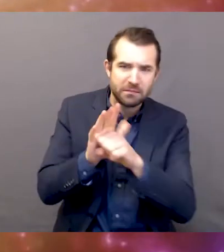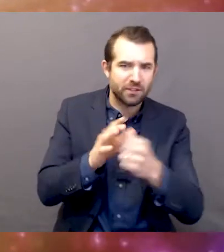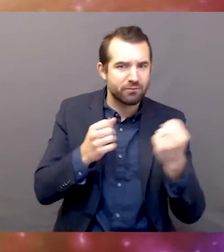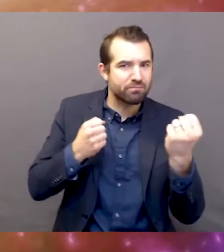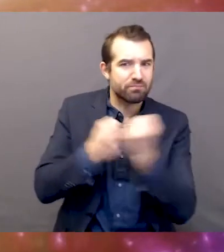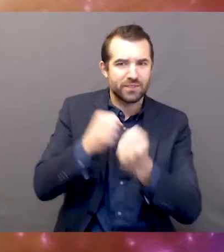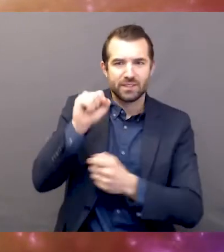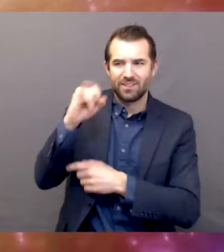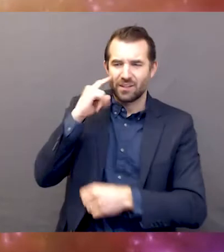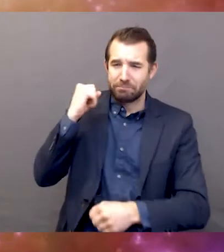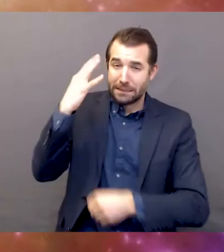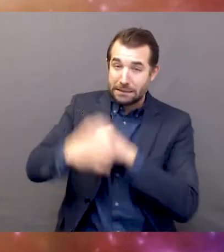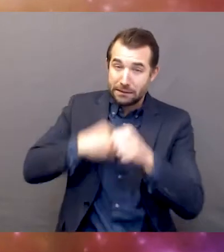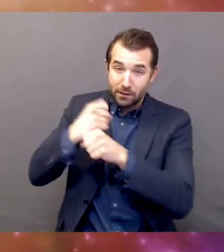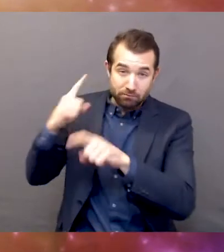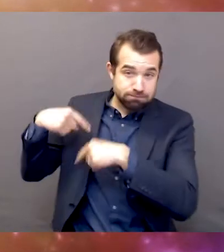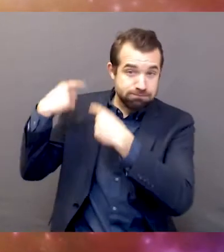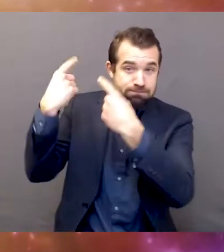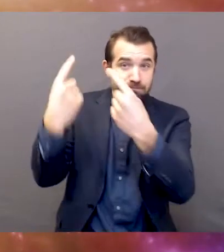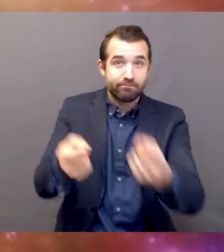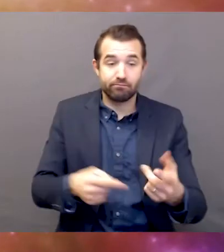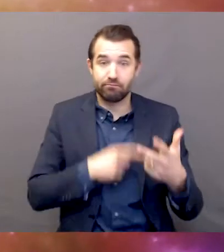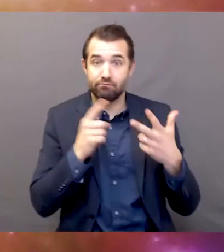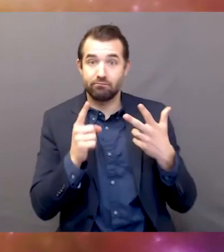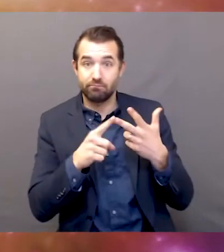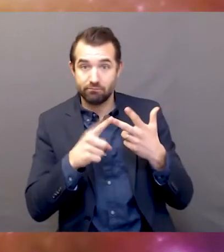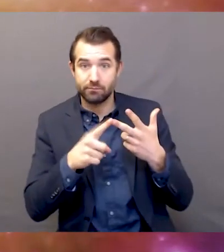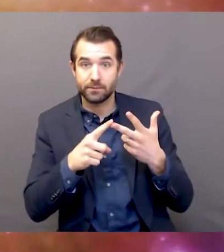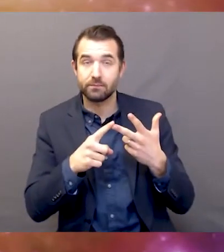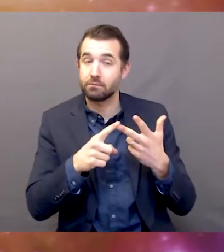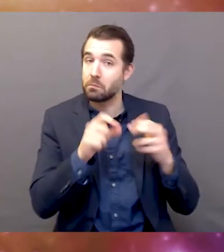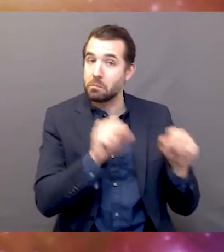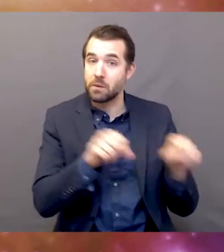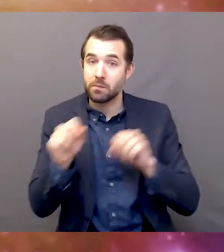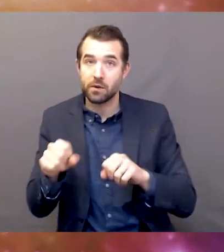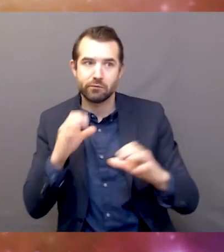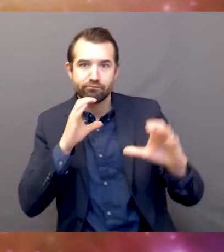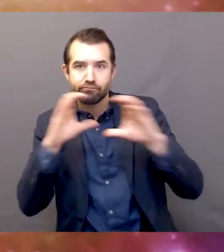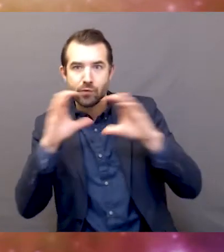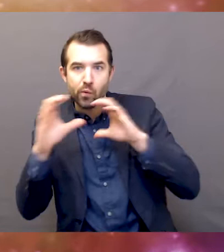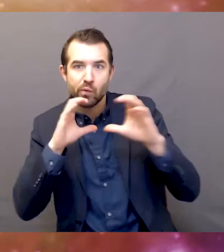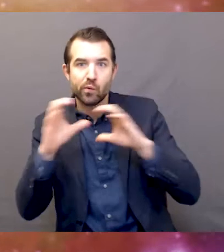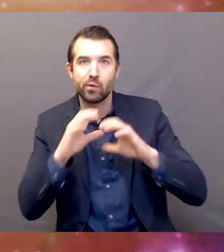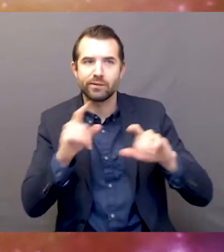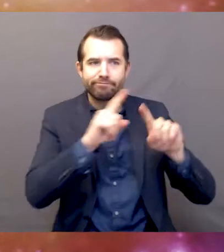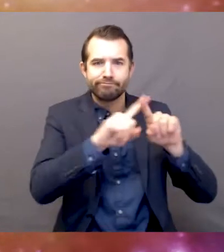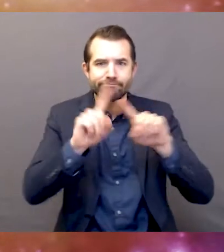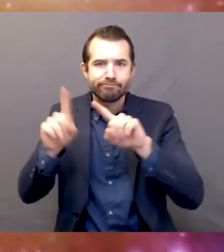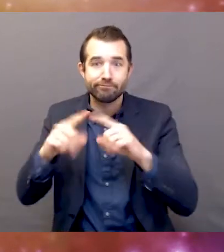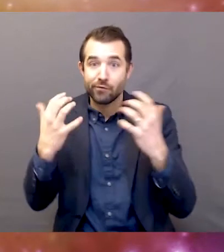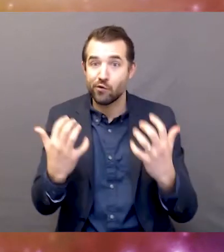to the Smithsonian. And third, and no less important, the ability to communicate to both a